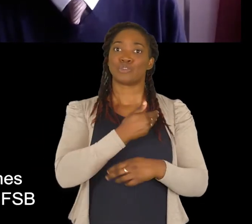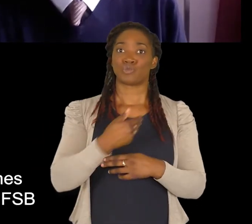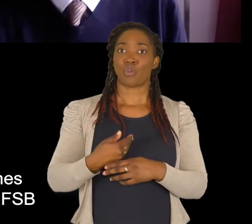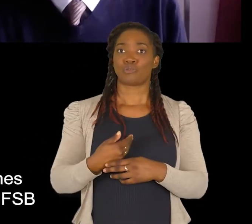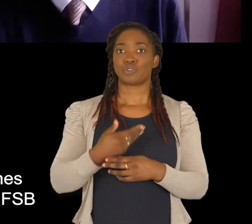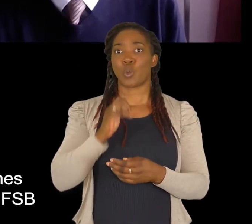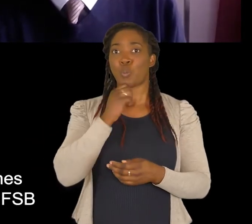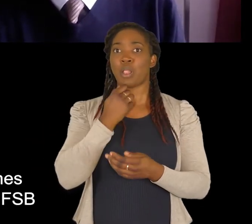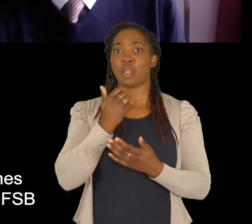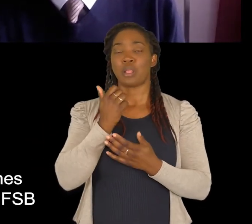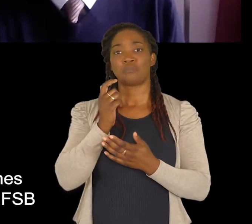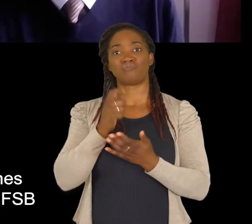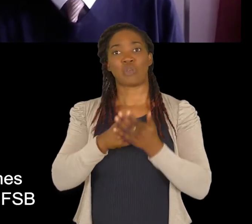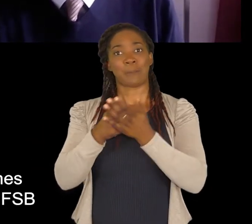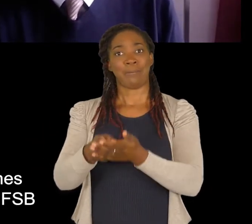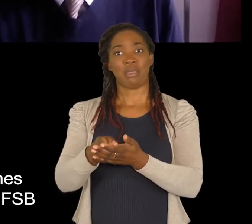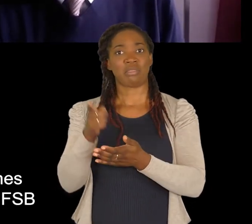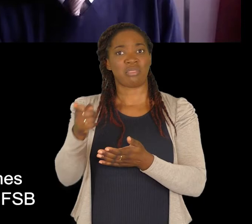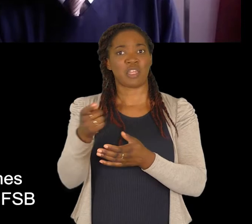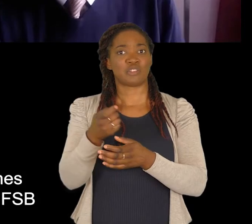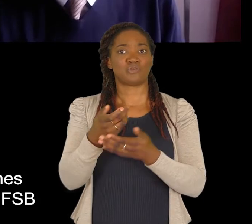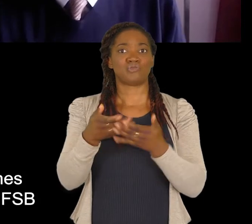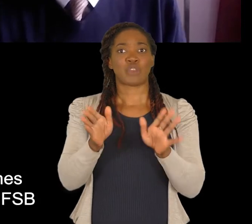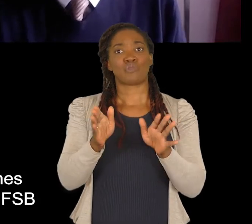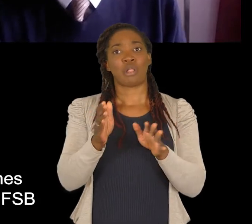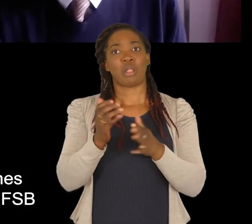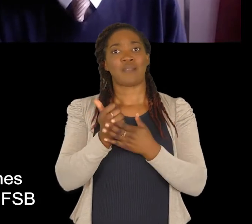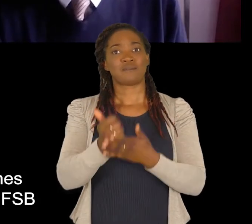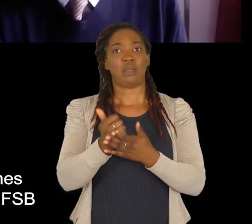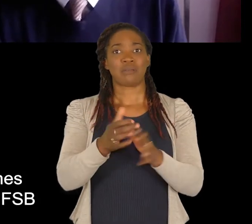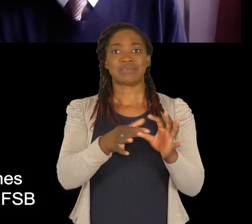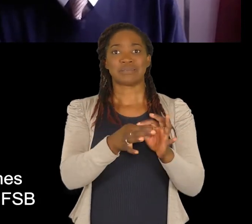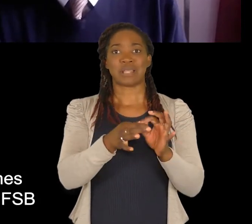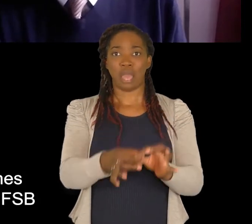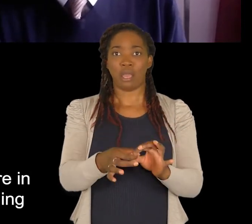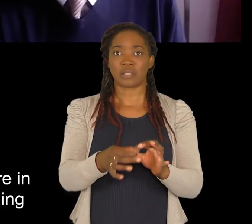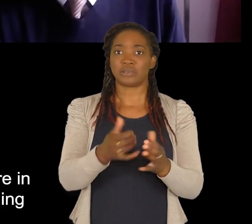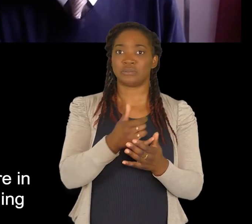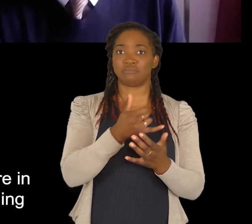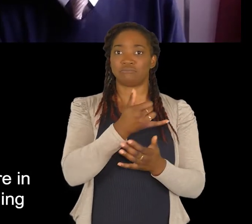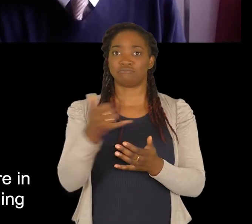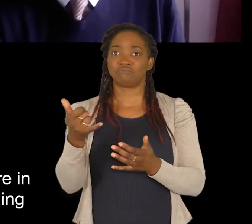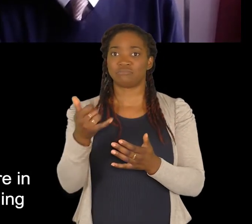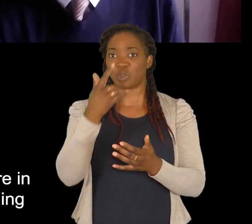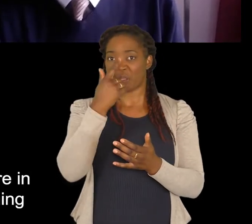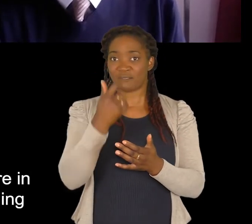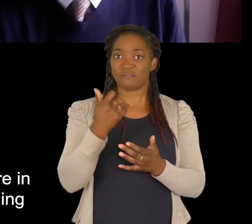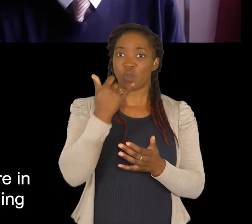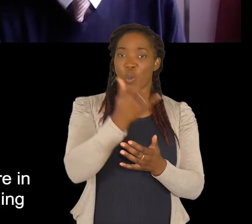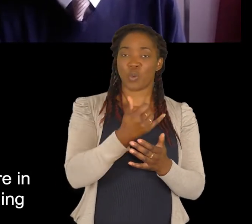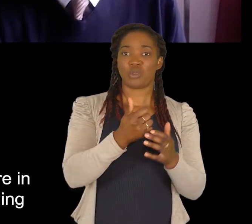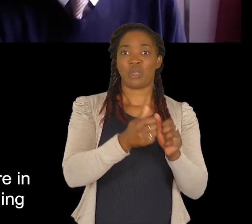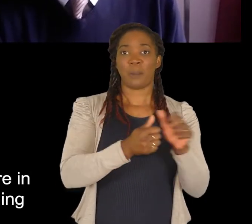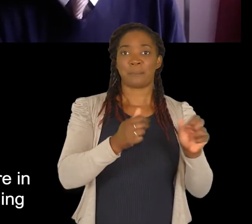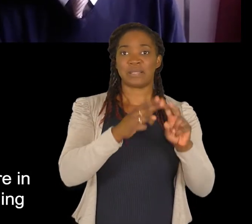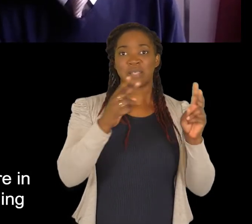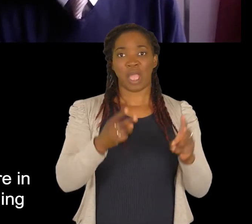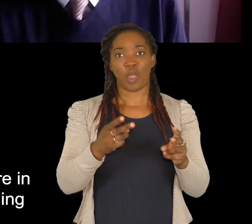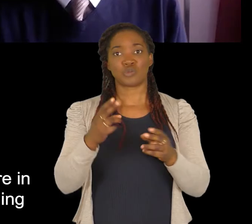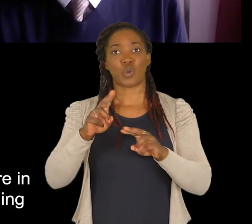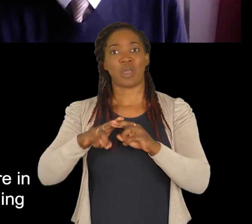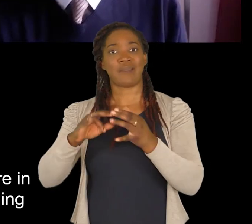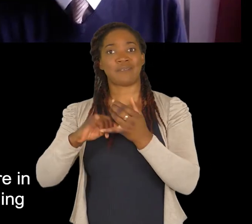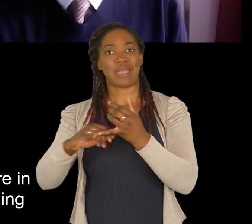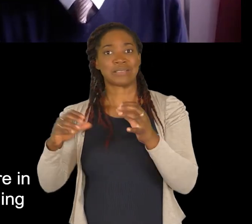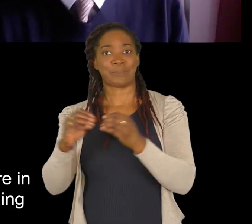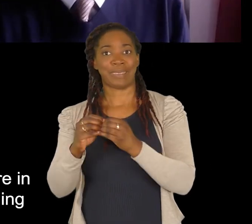some fantastic general advice lines that are linked to Companies House and the FSB, where you can just get advice on how to structure